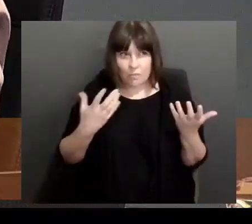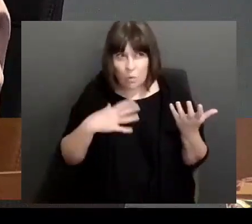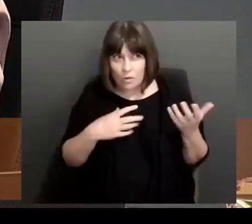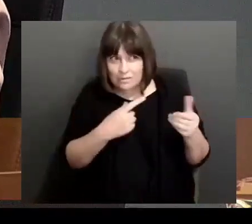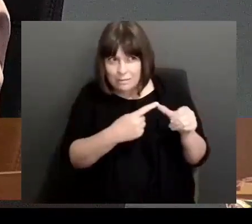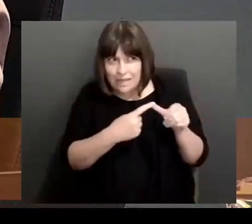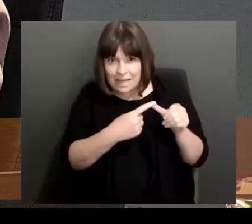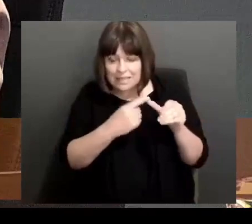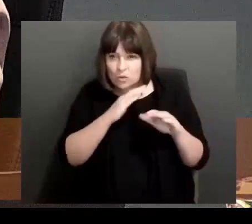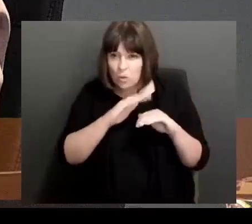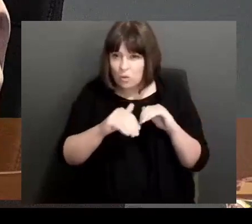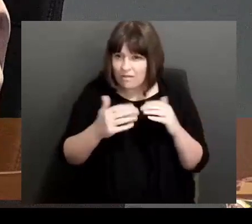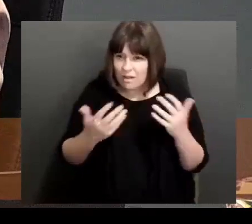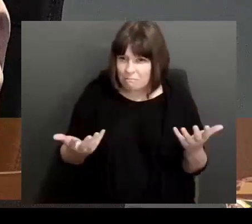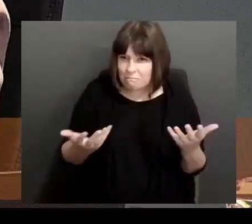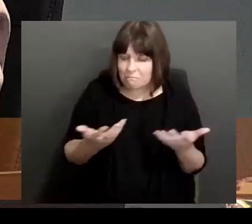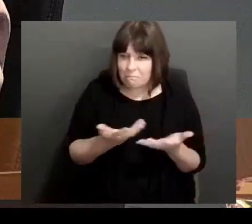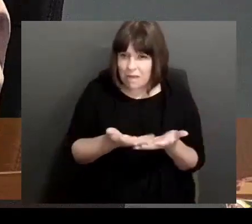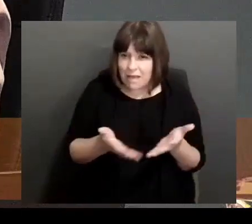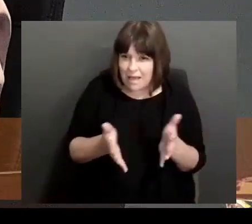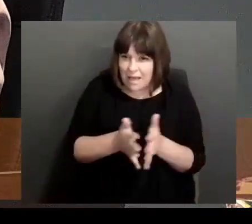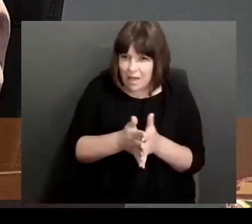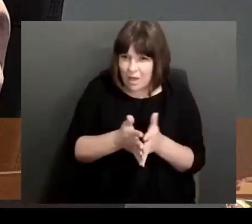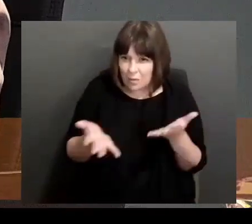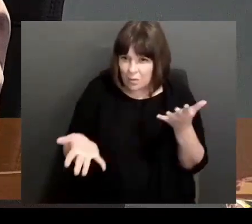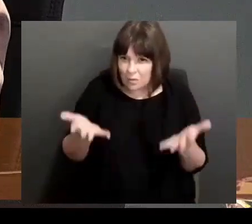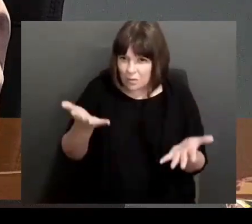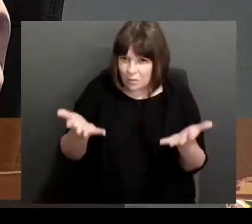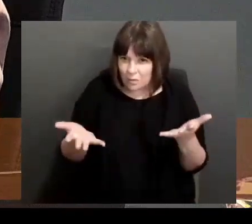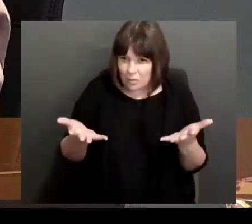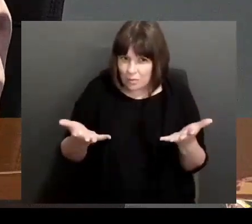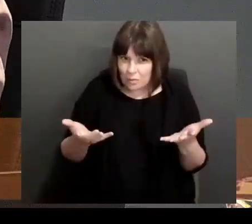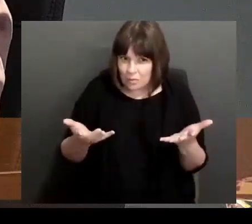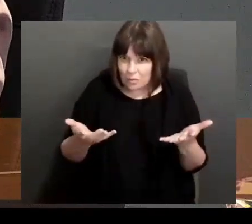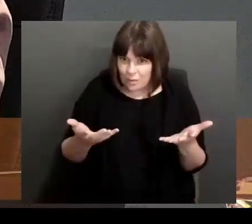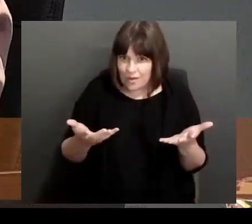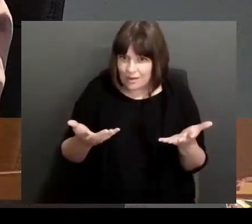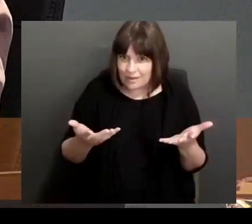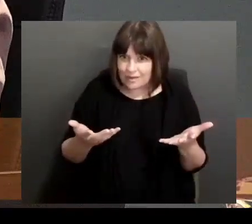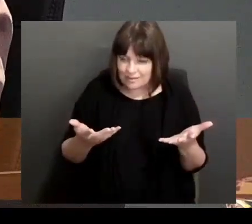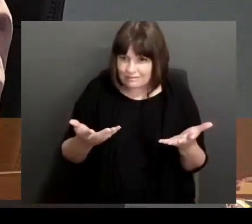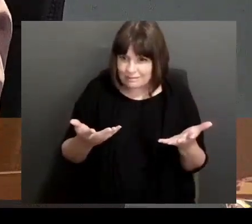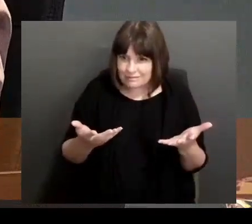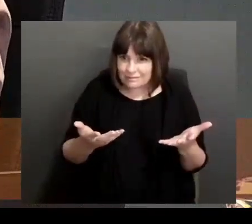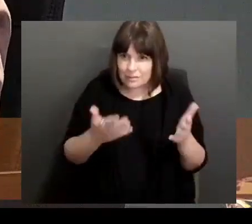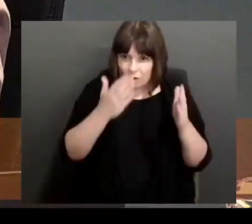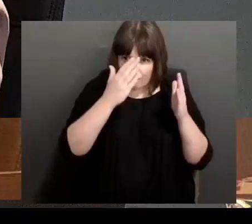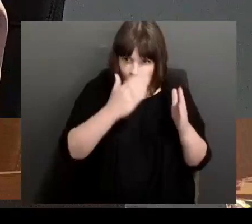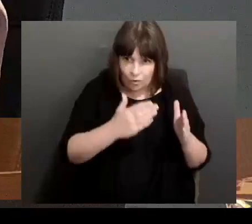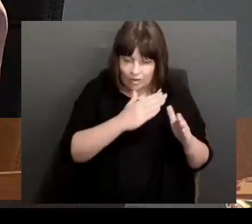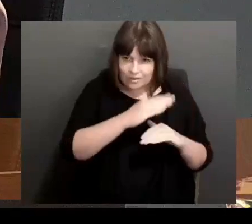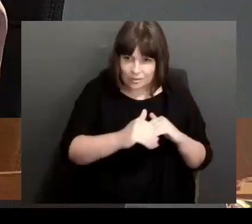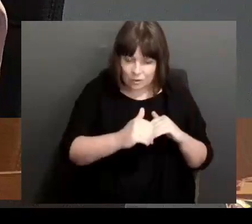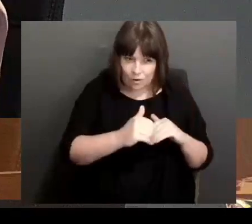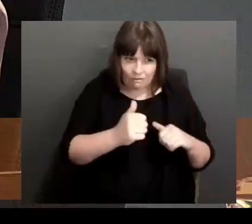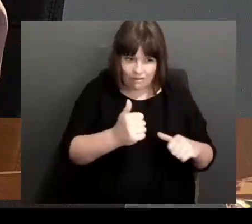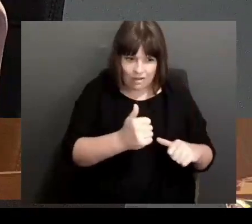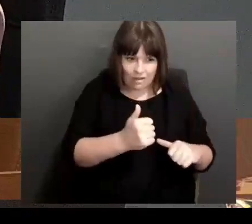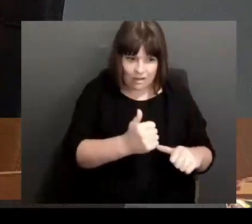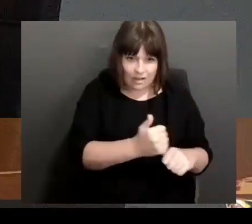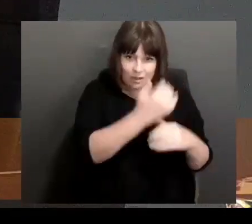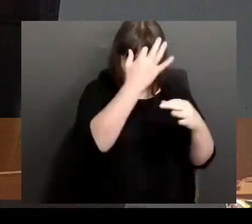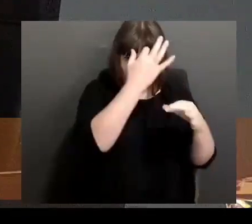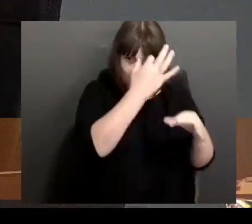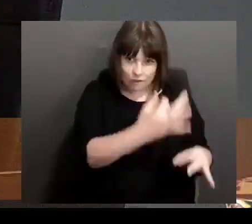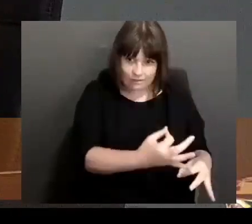around how it says keeping with self-determination principles. What,